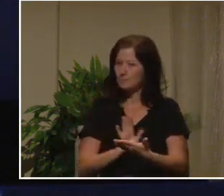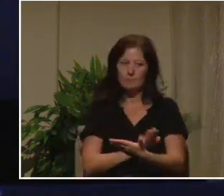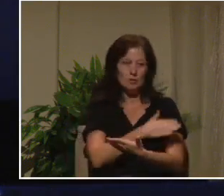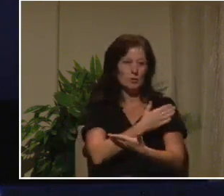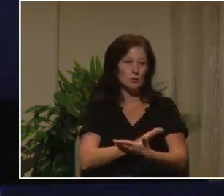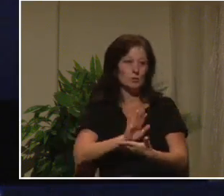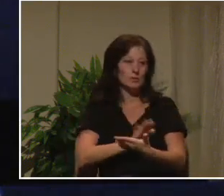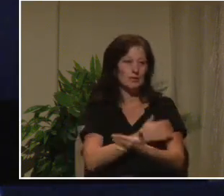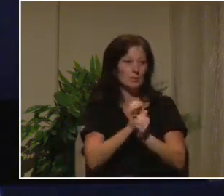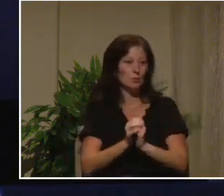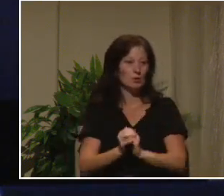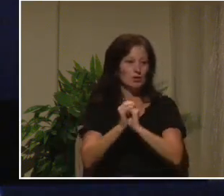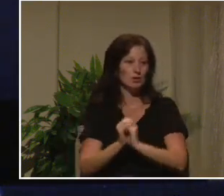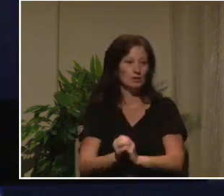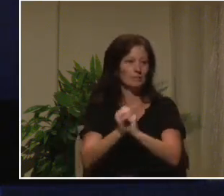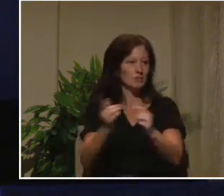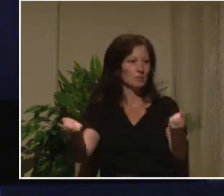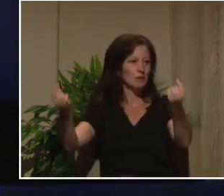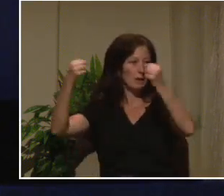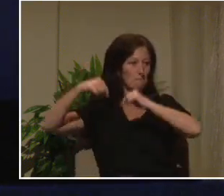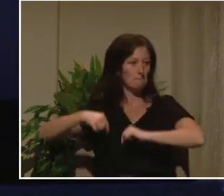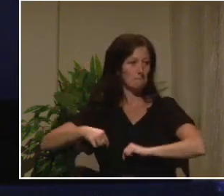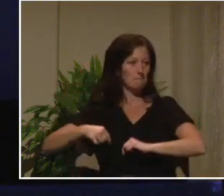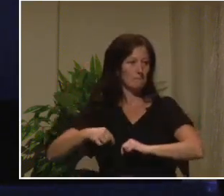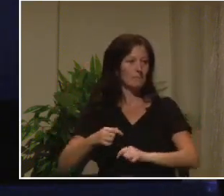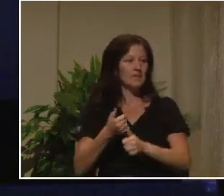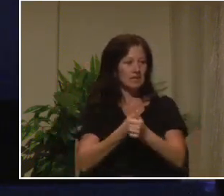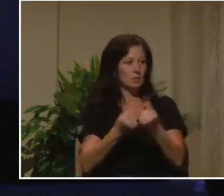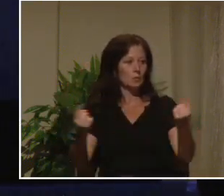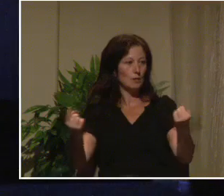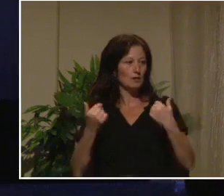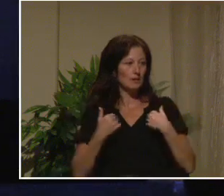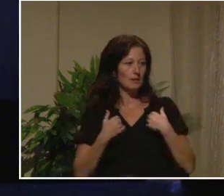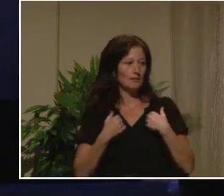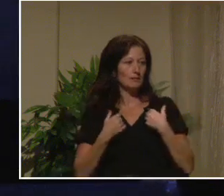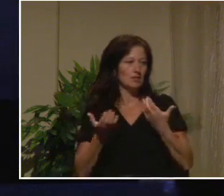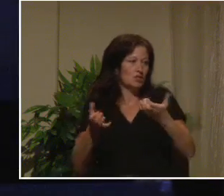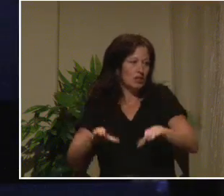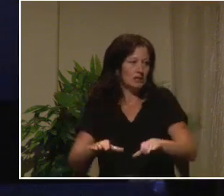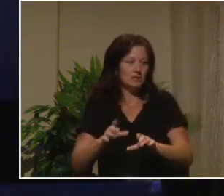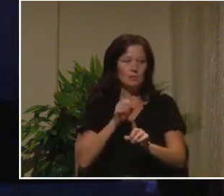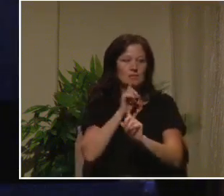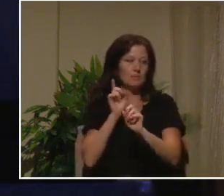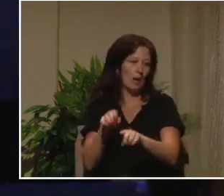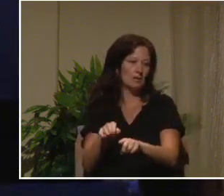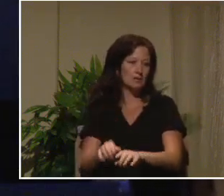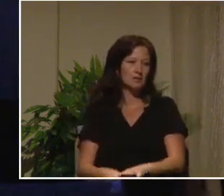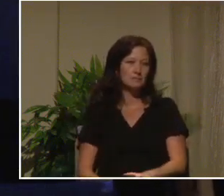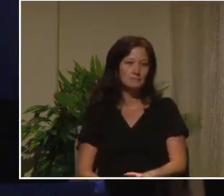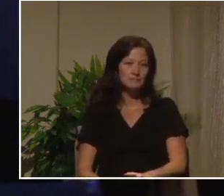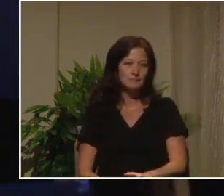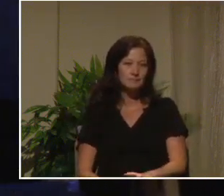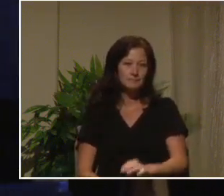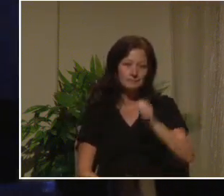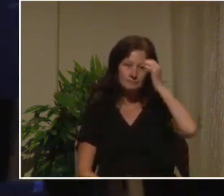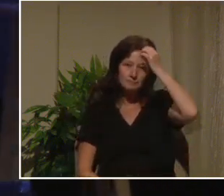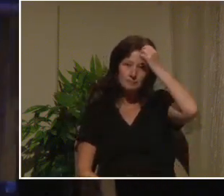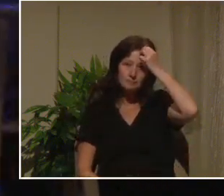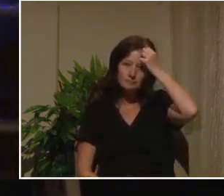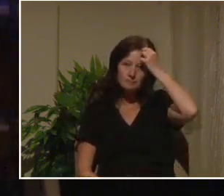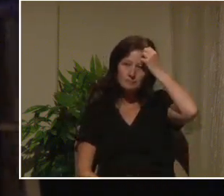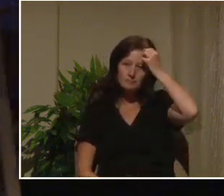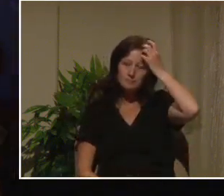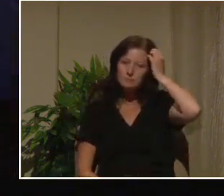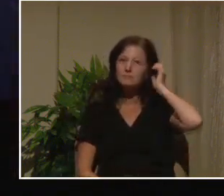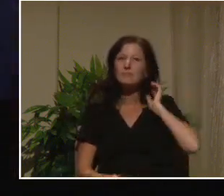each a chance to respond in our own hearts to what's going on in this text. Maybe some of us need to be like Chuck